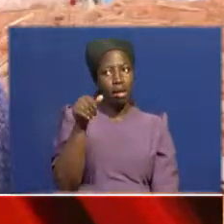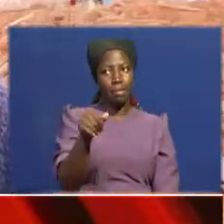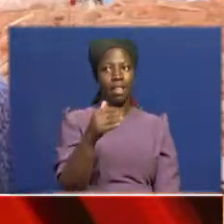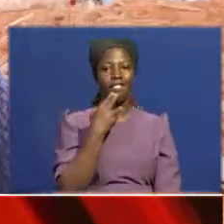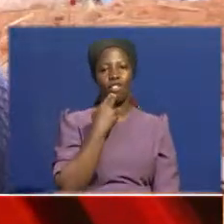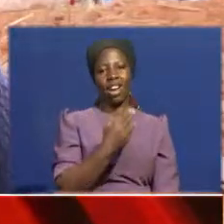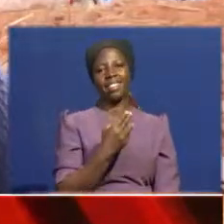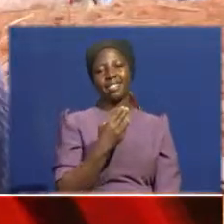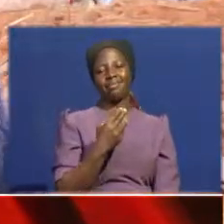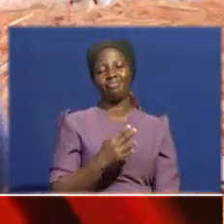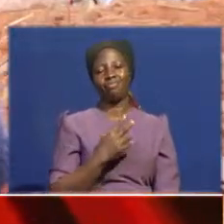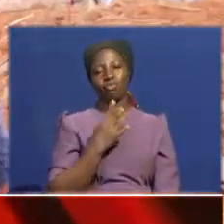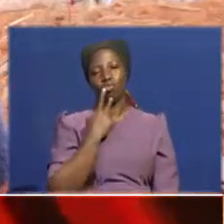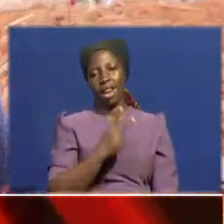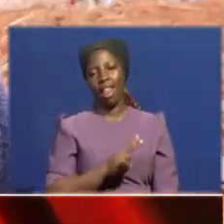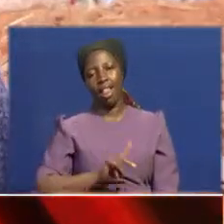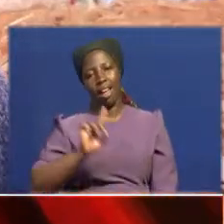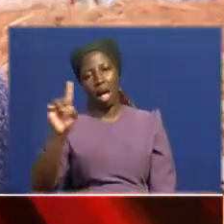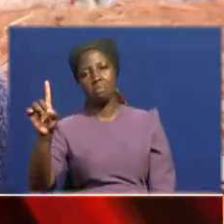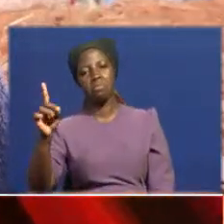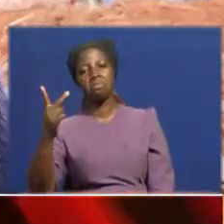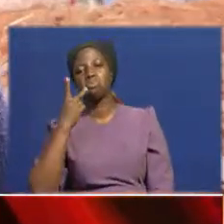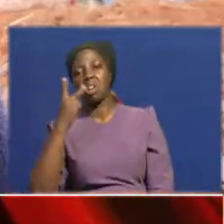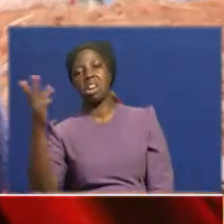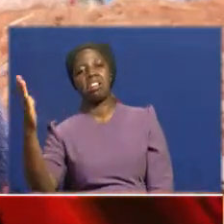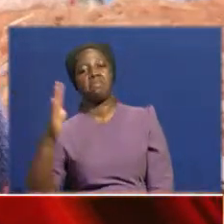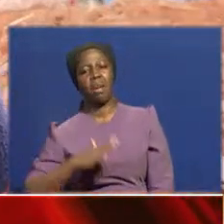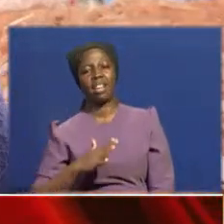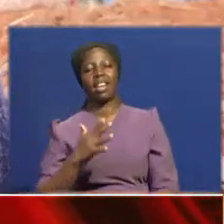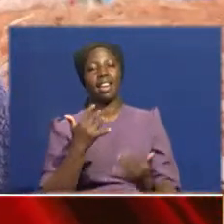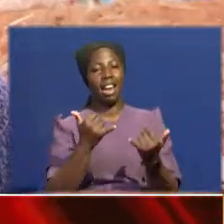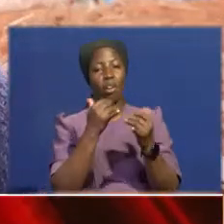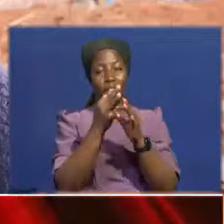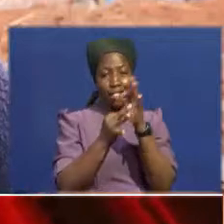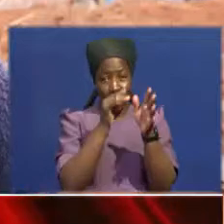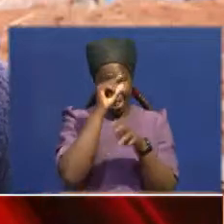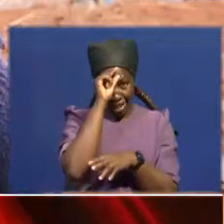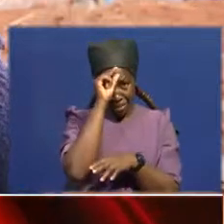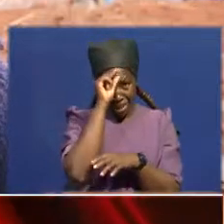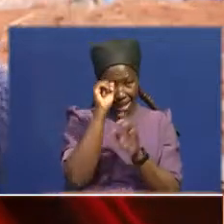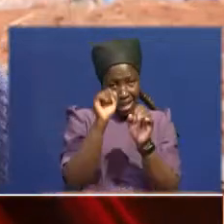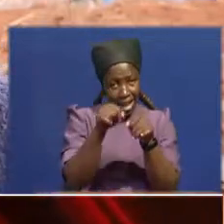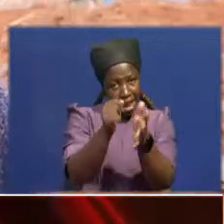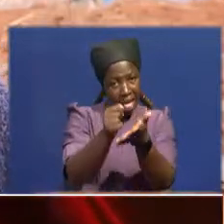200 kuenda na kurudi. Kwa hivyo serikali mtusaidie